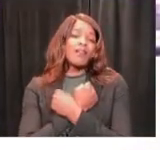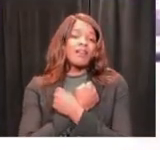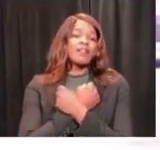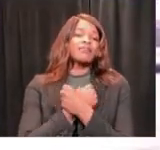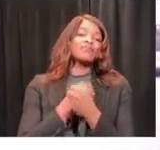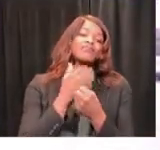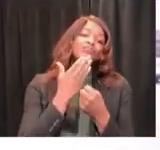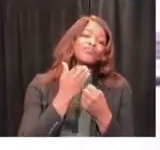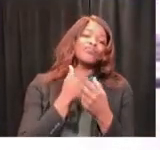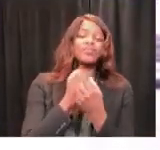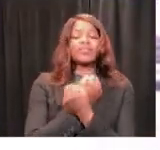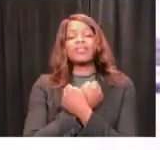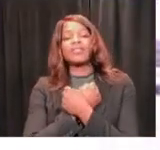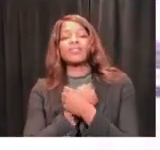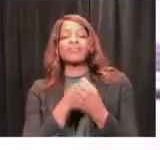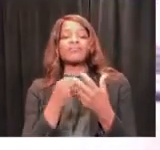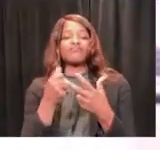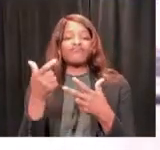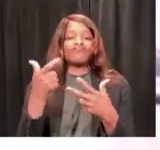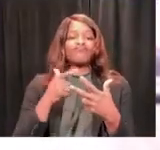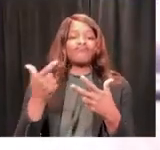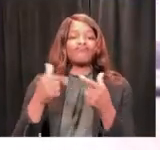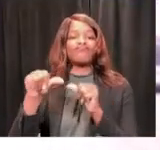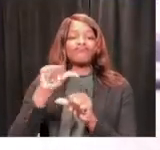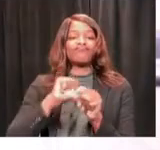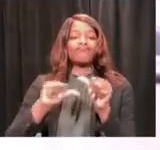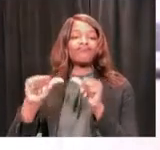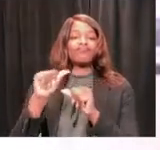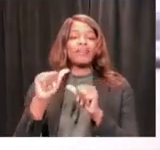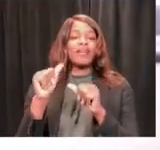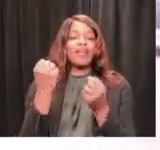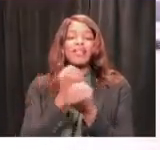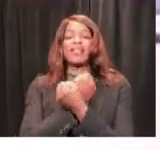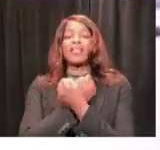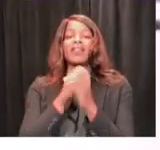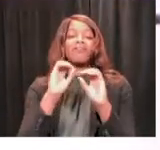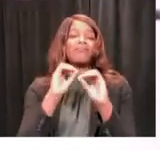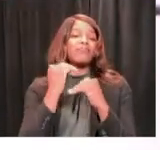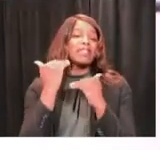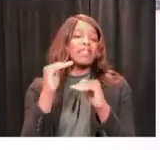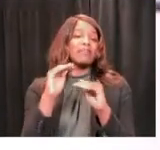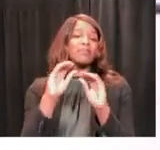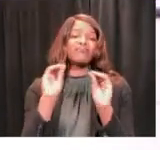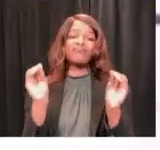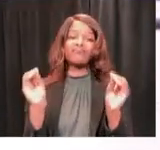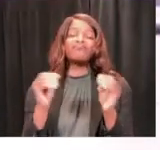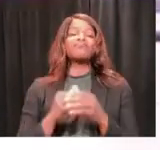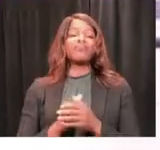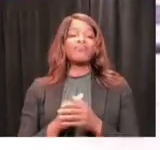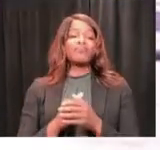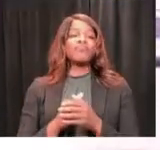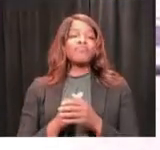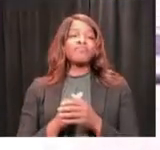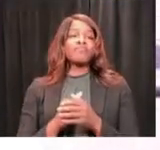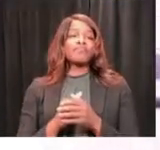love, this reciprocal, this unconditional love, right? We long for our family to provide us